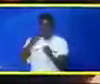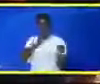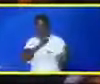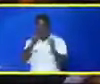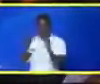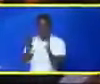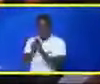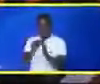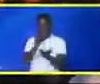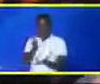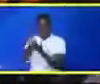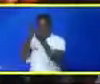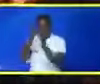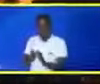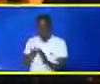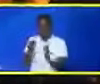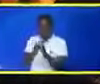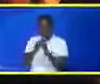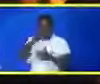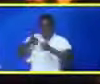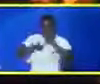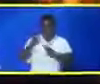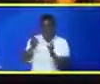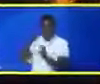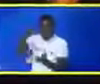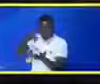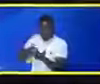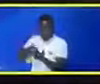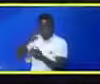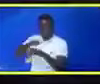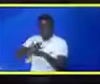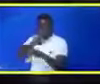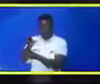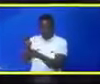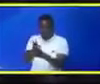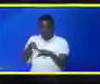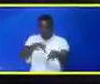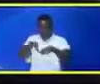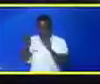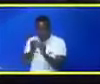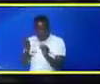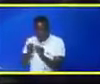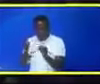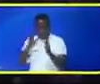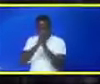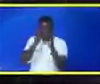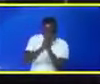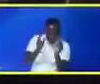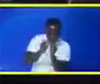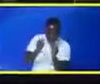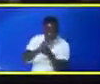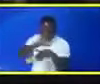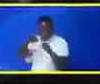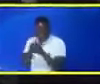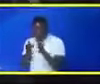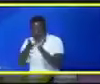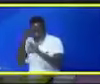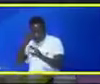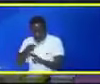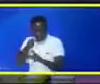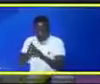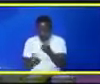an intercessor, the grace to stand upon your watch. In the name of Jesus, over territories.